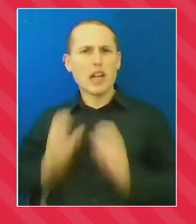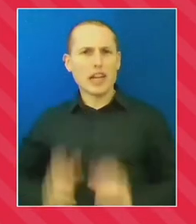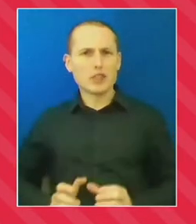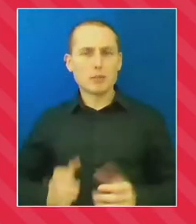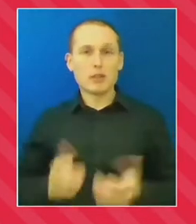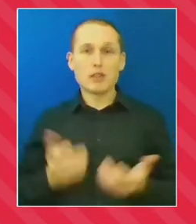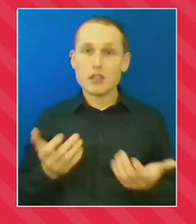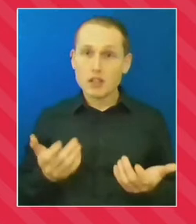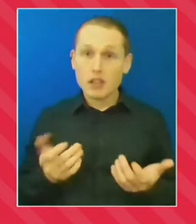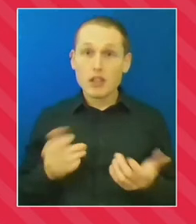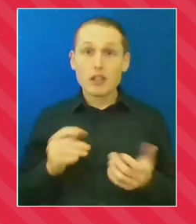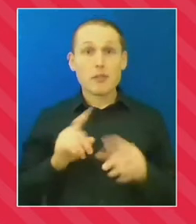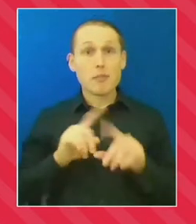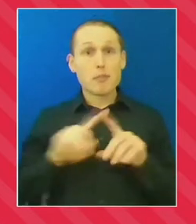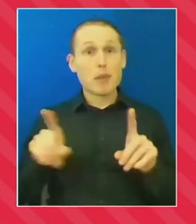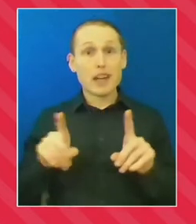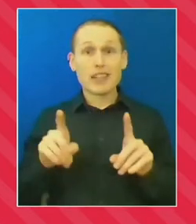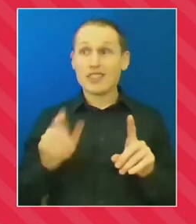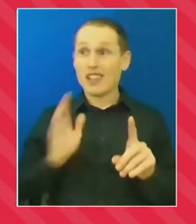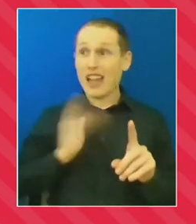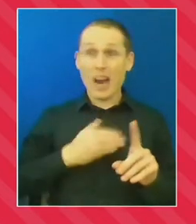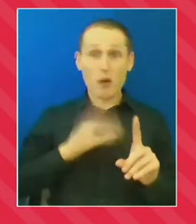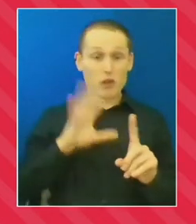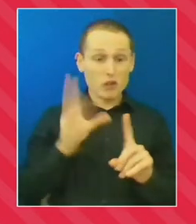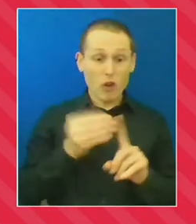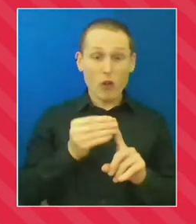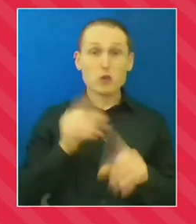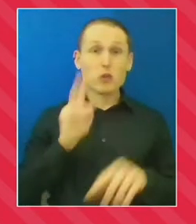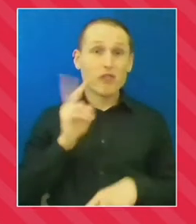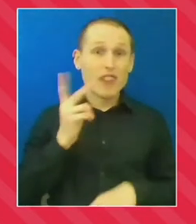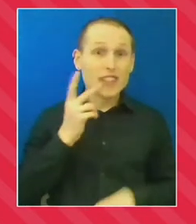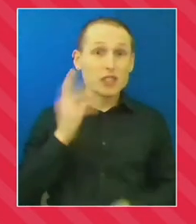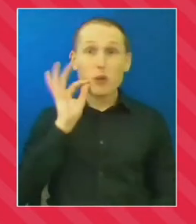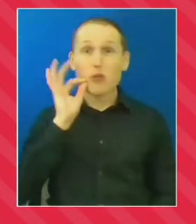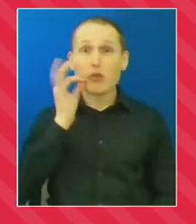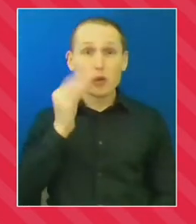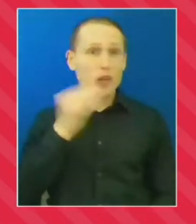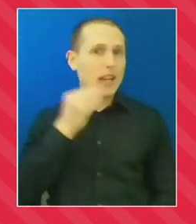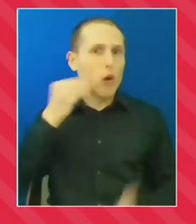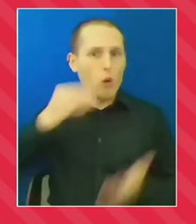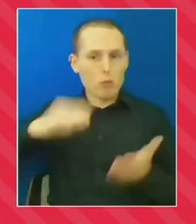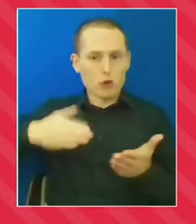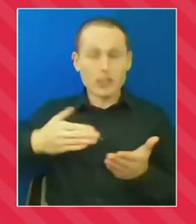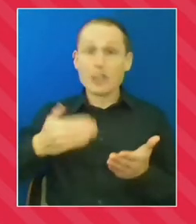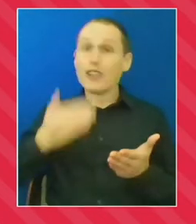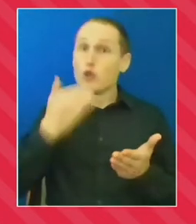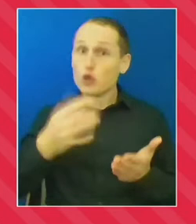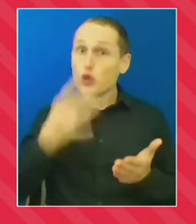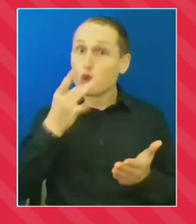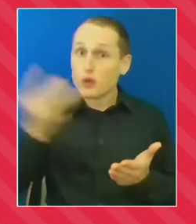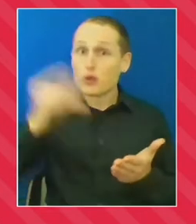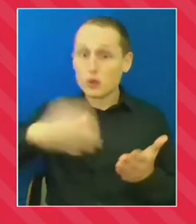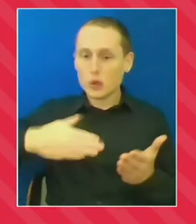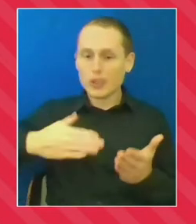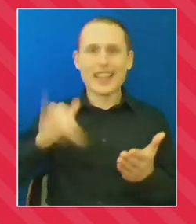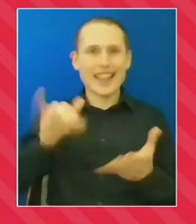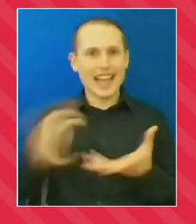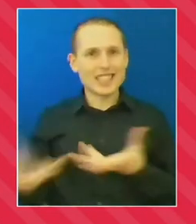where vegetables and fruits and home cooking and good cooking was a part of our way of being.